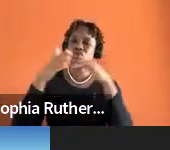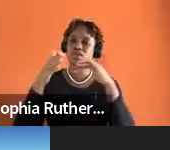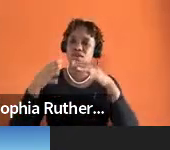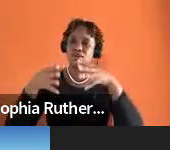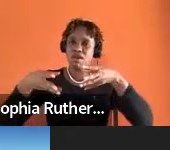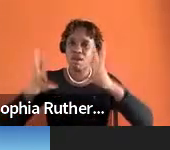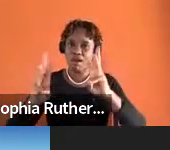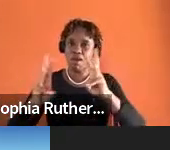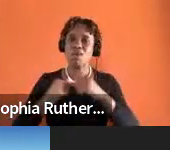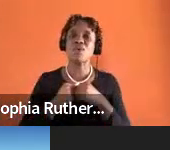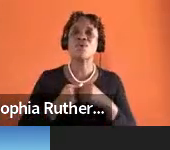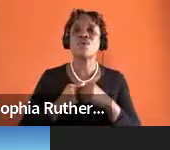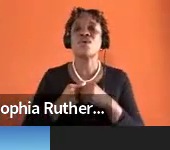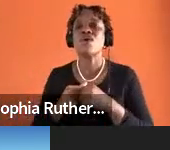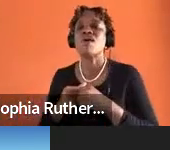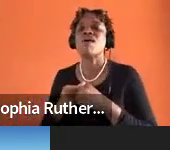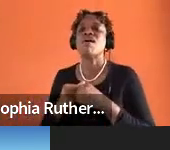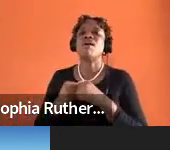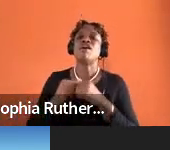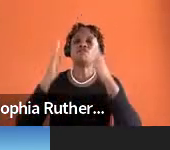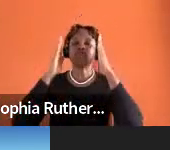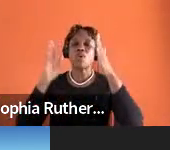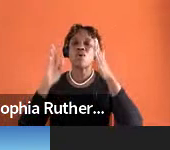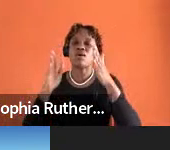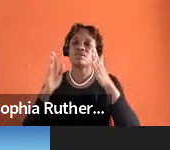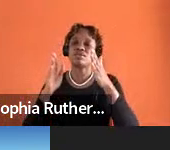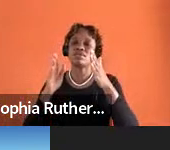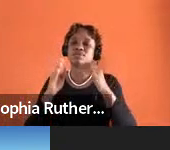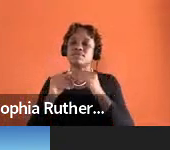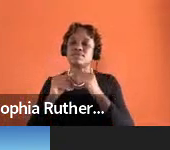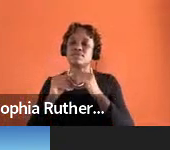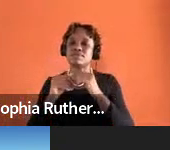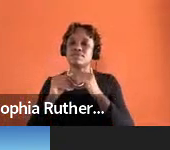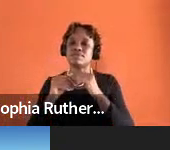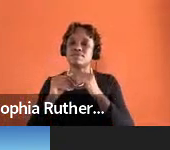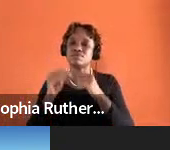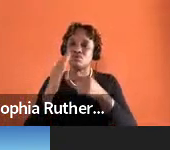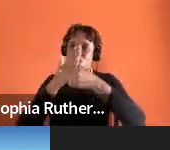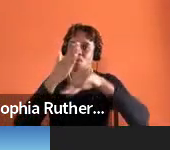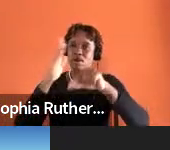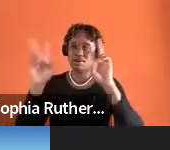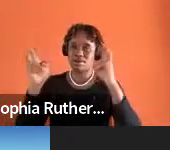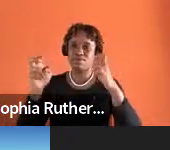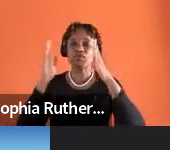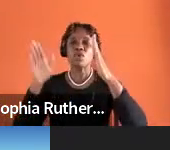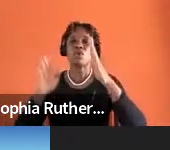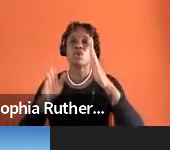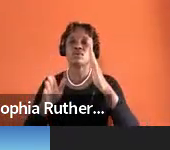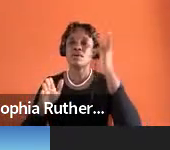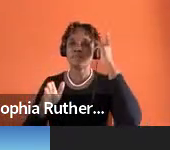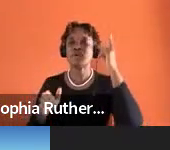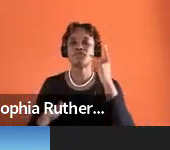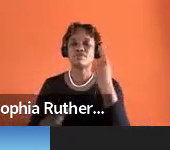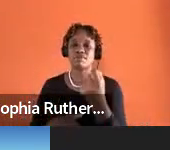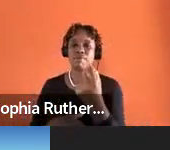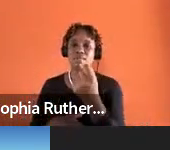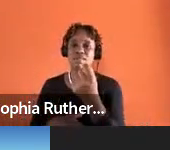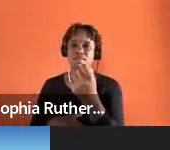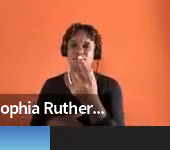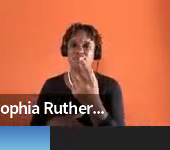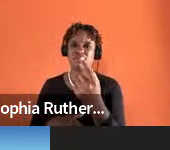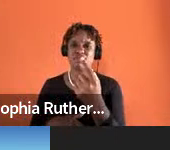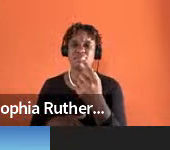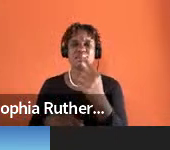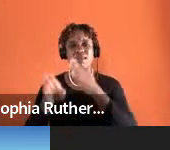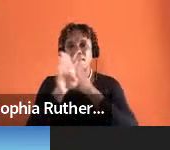phenomenological study, a qualitative study, and it was conducted with 11 parents who are the primary caregivers of